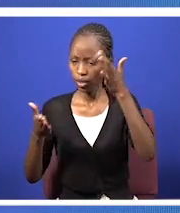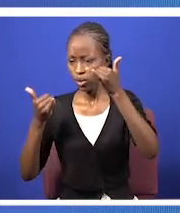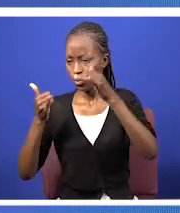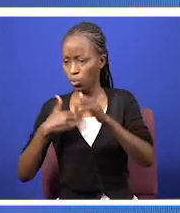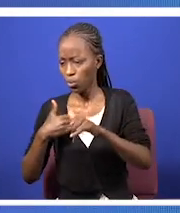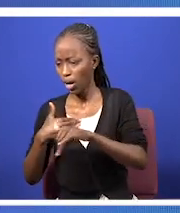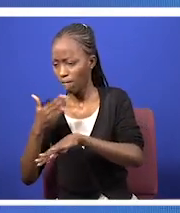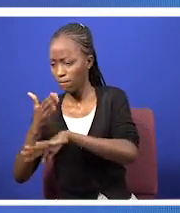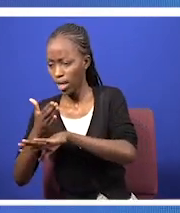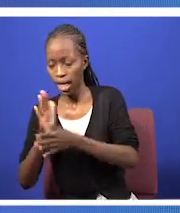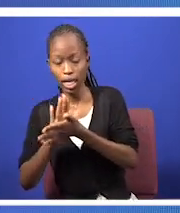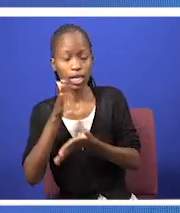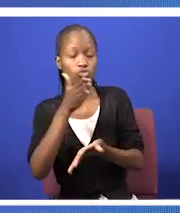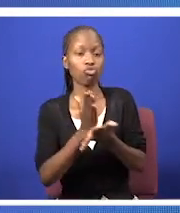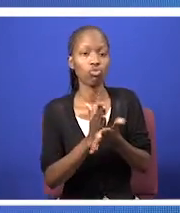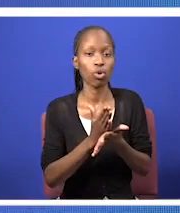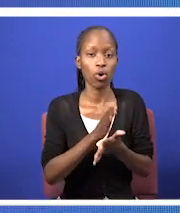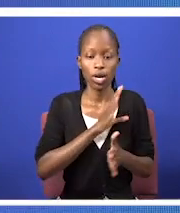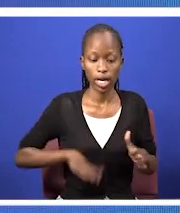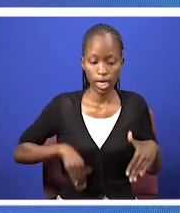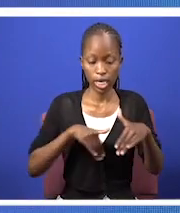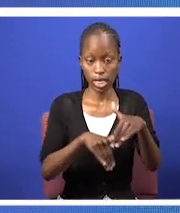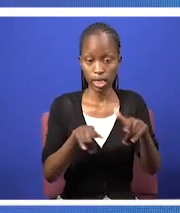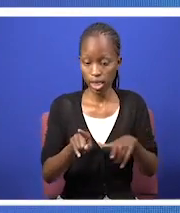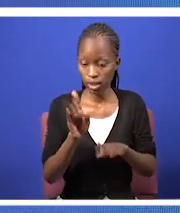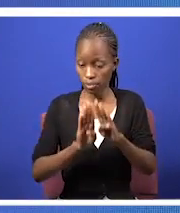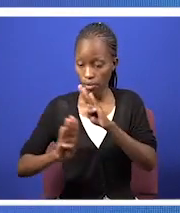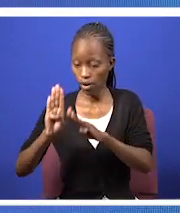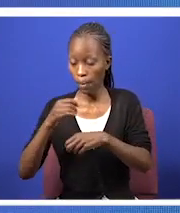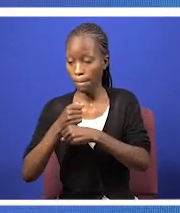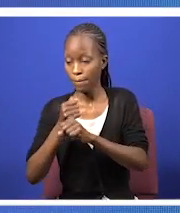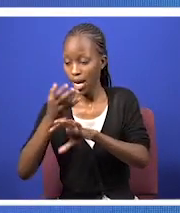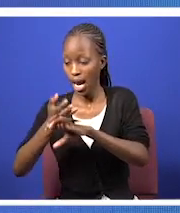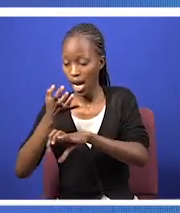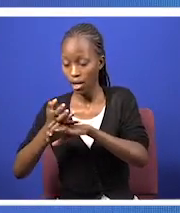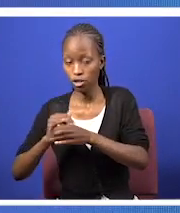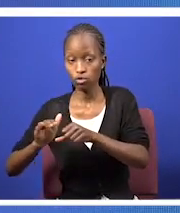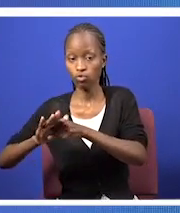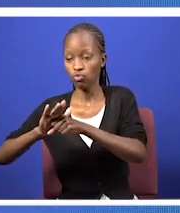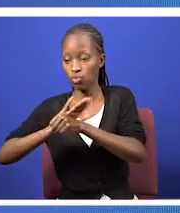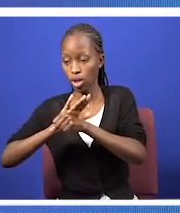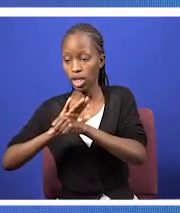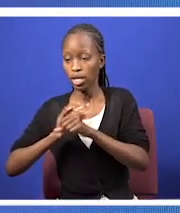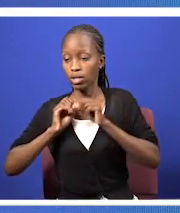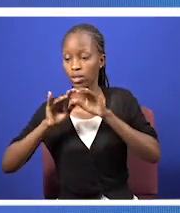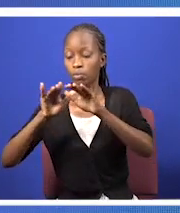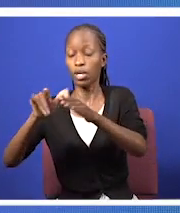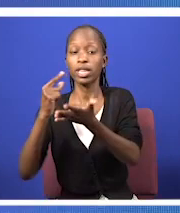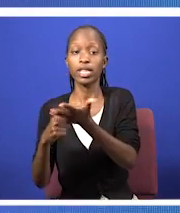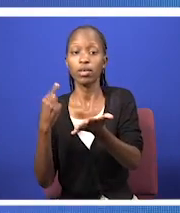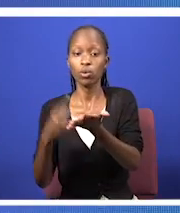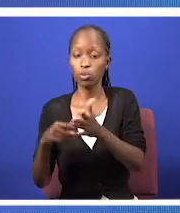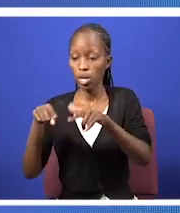reality. This behavior has made it harder to fully engage in the mission of our Lord Jesus Christ on